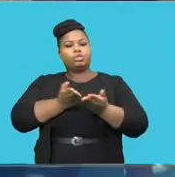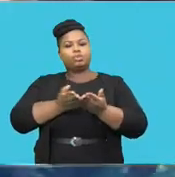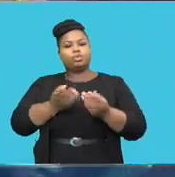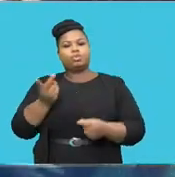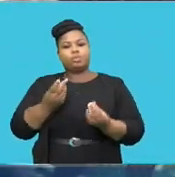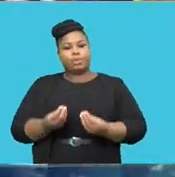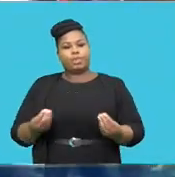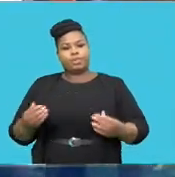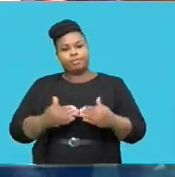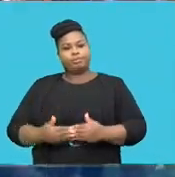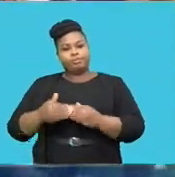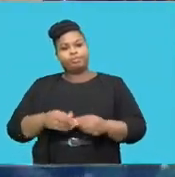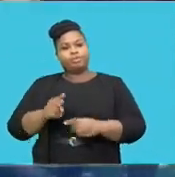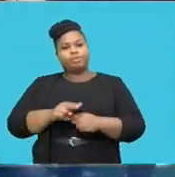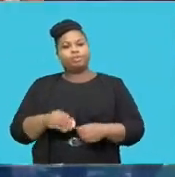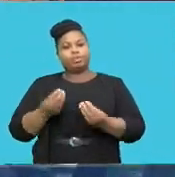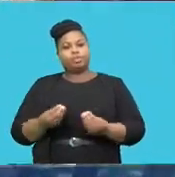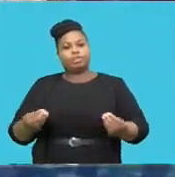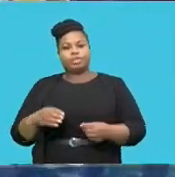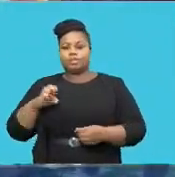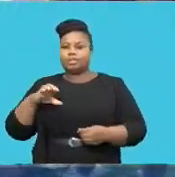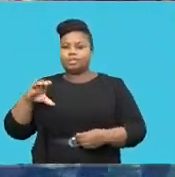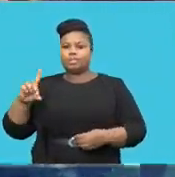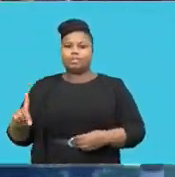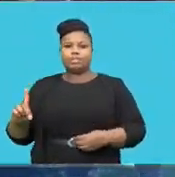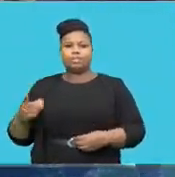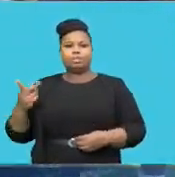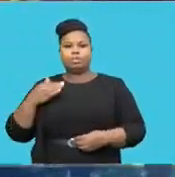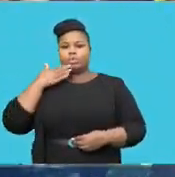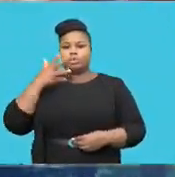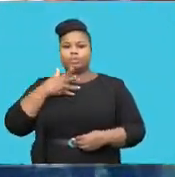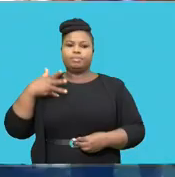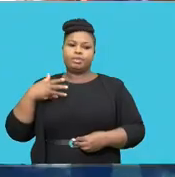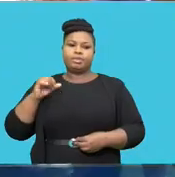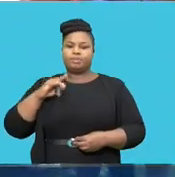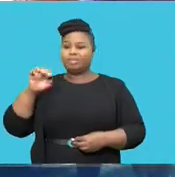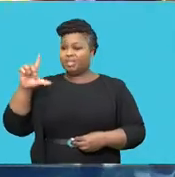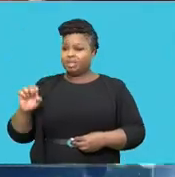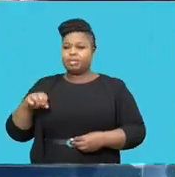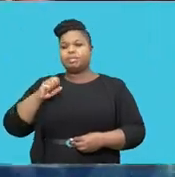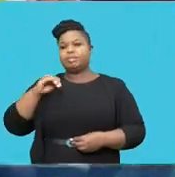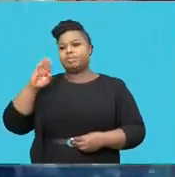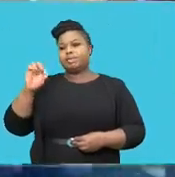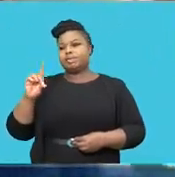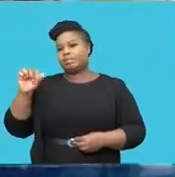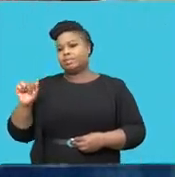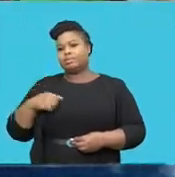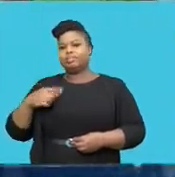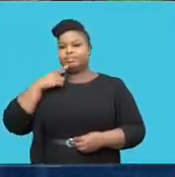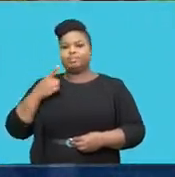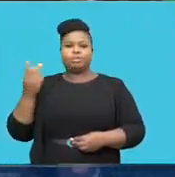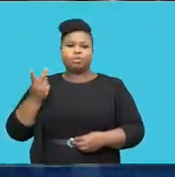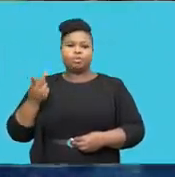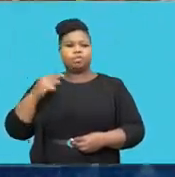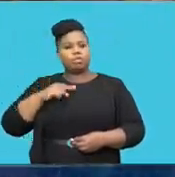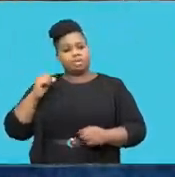tlhokomelo ya bana sa Kids in Action ECD e leng Mme Delisile Sibanda o ananetse tshehetso eo ba e